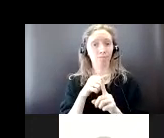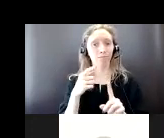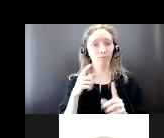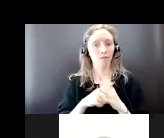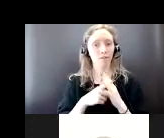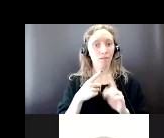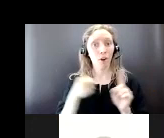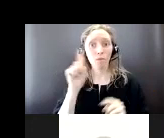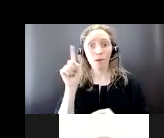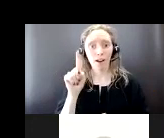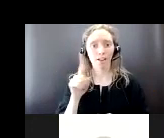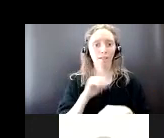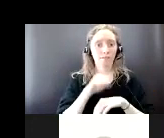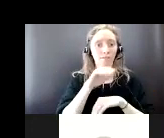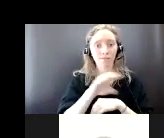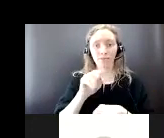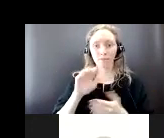especially with door-to-door, because